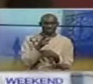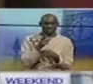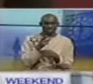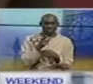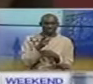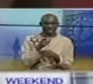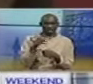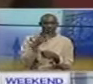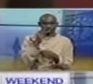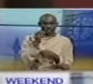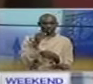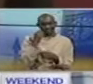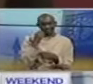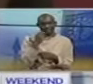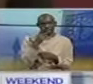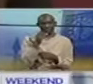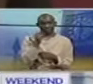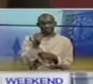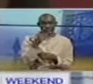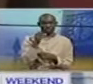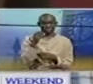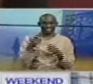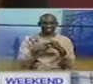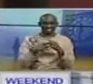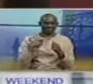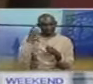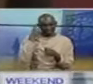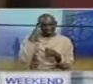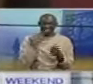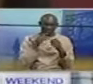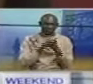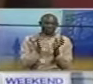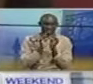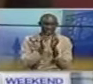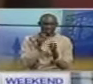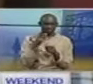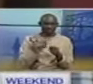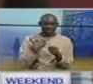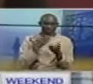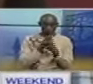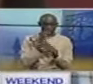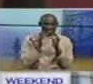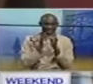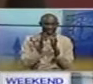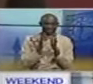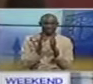blogging around 2005-2006, just speaking my mind from the internet, on the internet, through the internet,